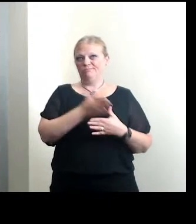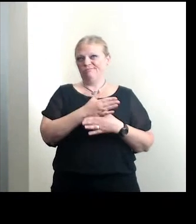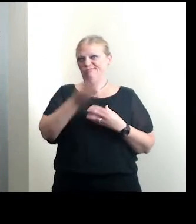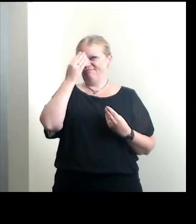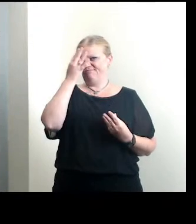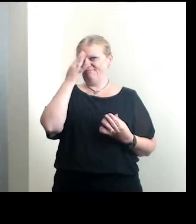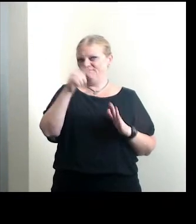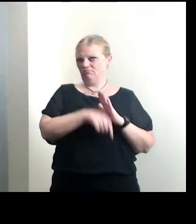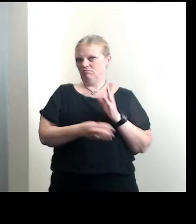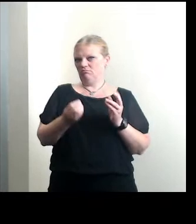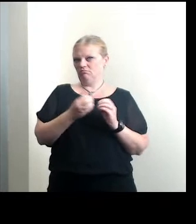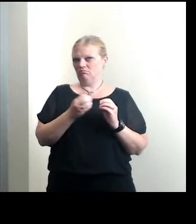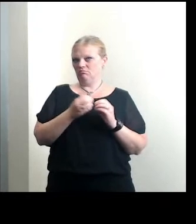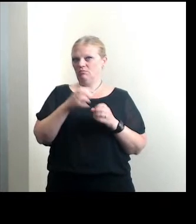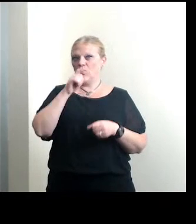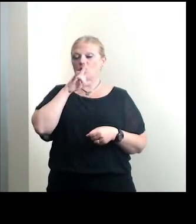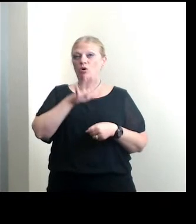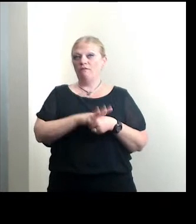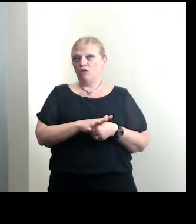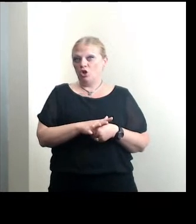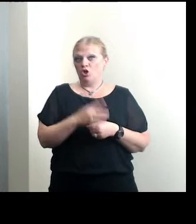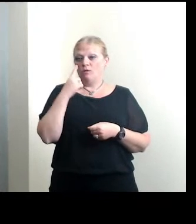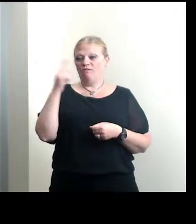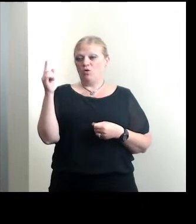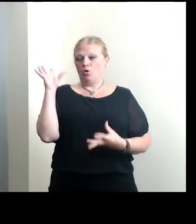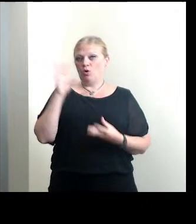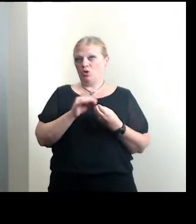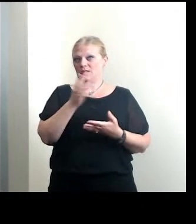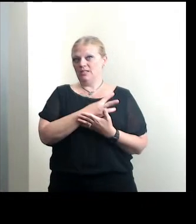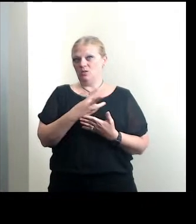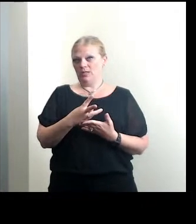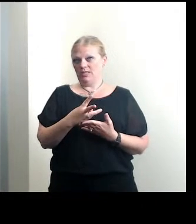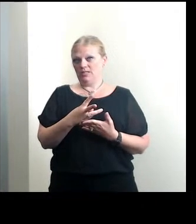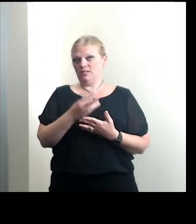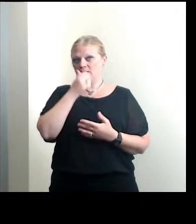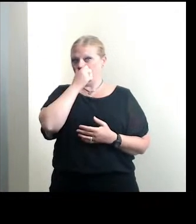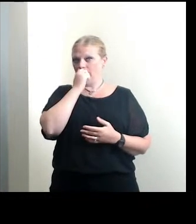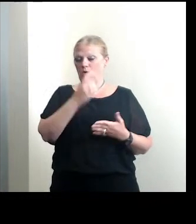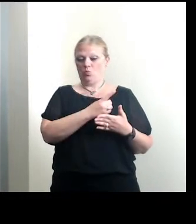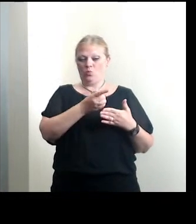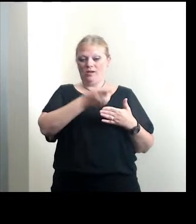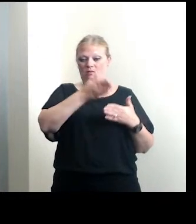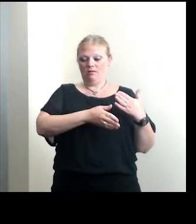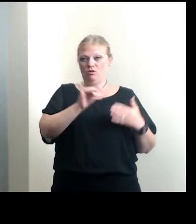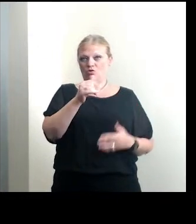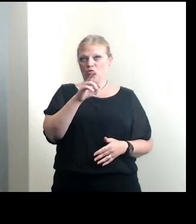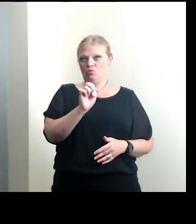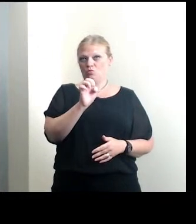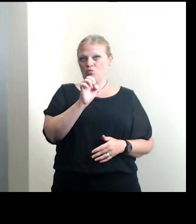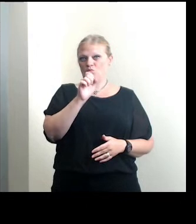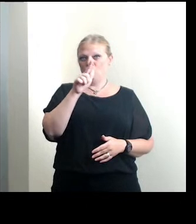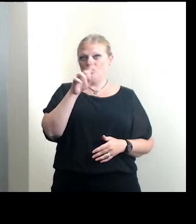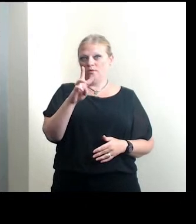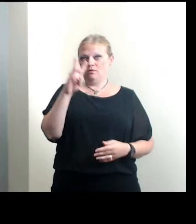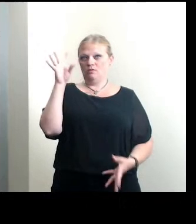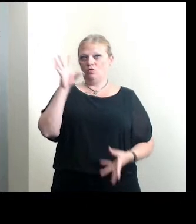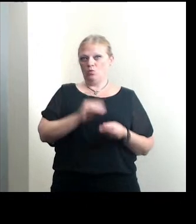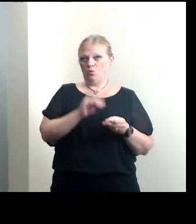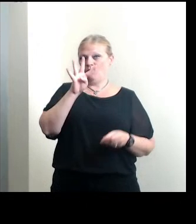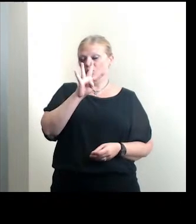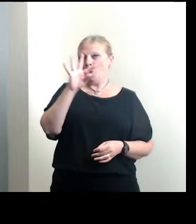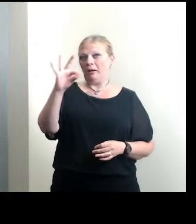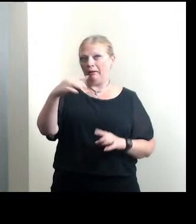in depth. The confirmed cases over the past 6 weeks, the week ending June 26th, we had 49 total